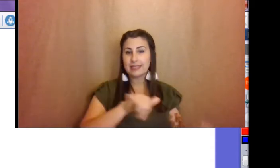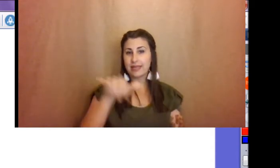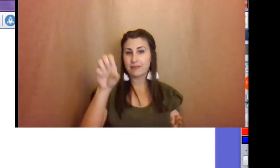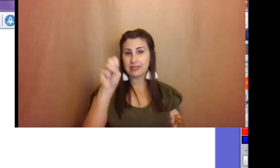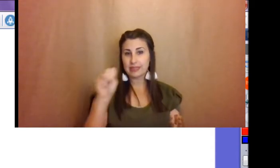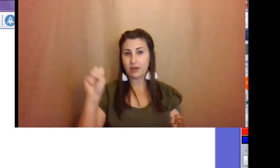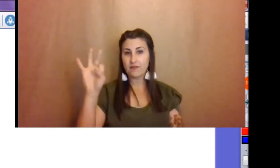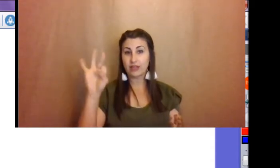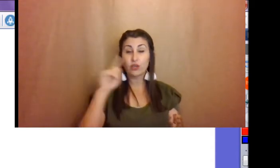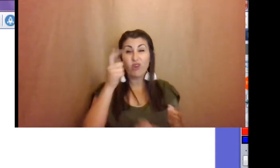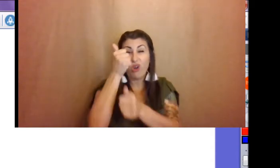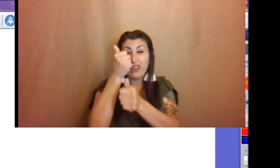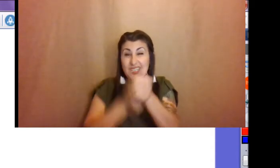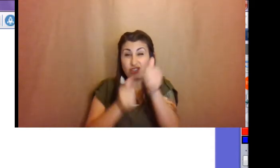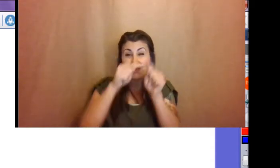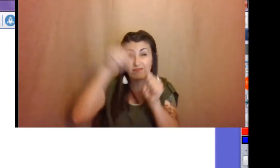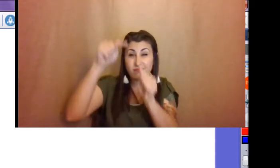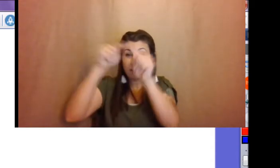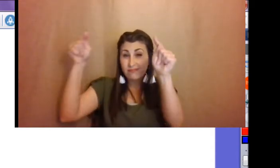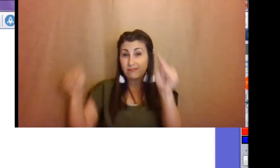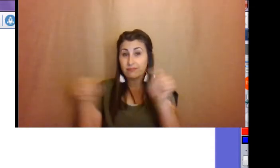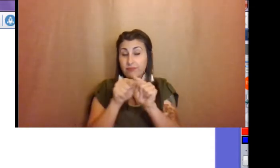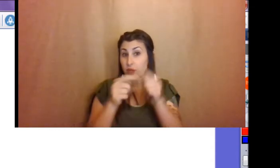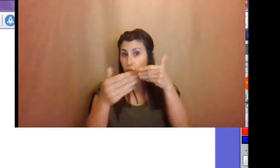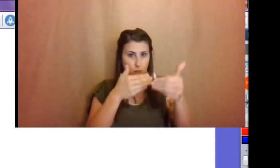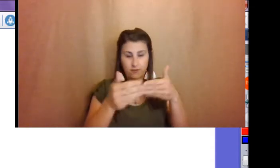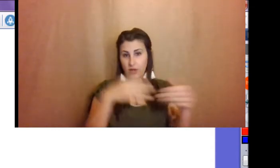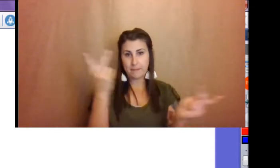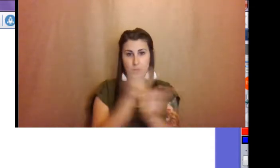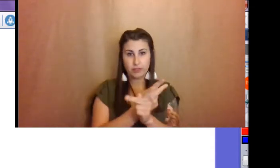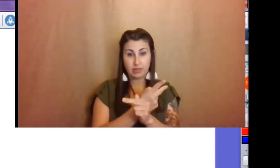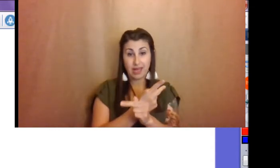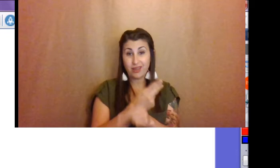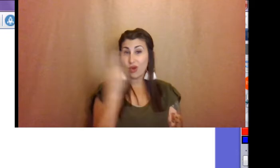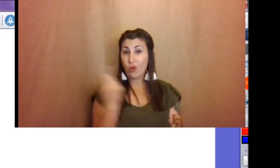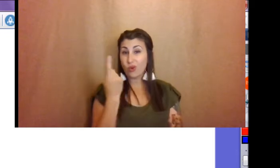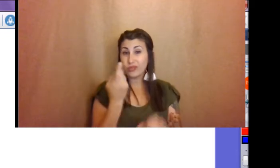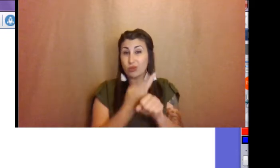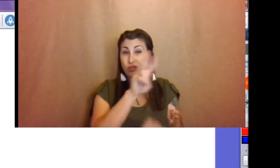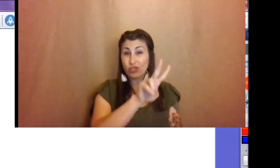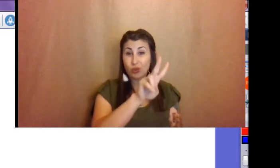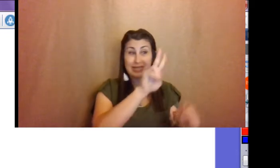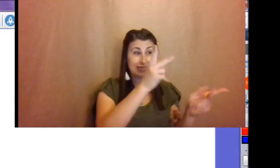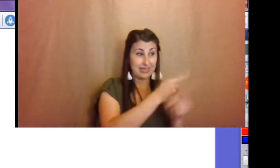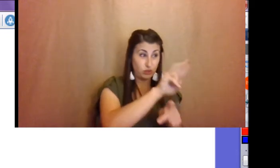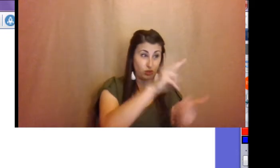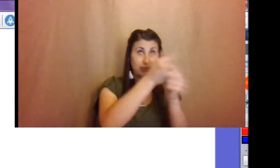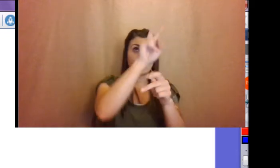on all sides. All right, whatever I multiply by is the same number though all the way